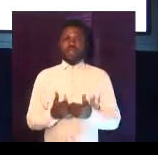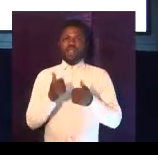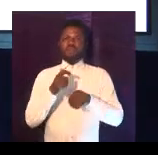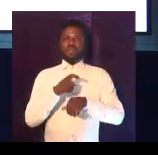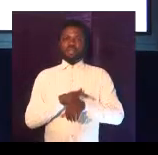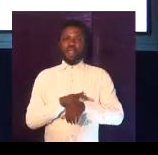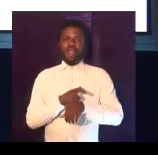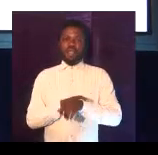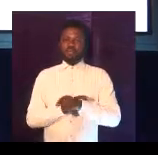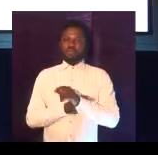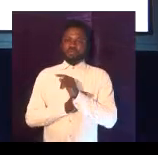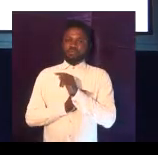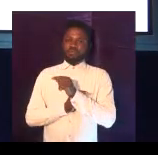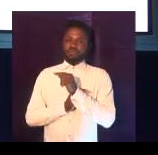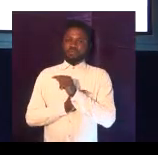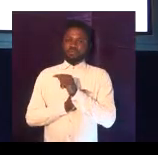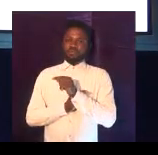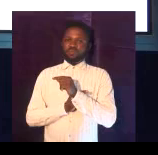game time.